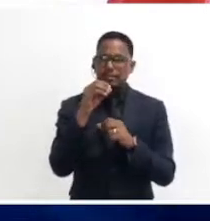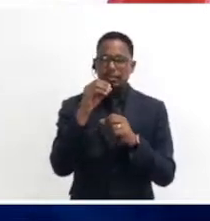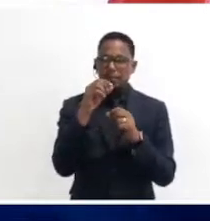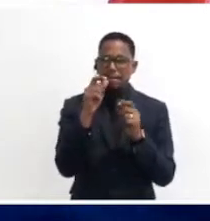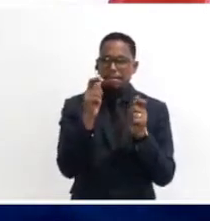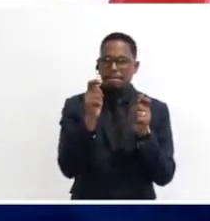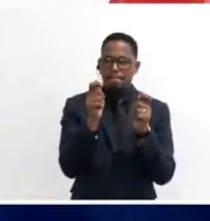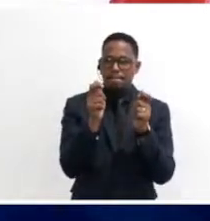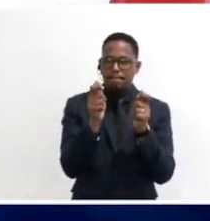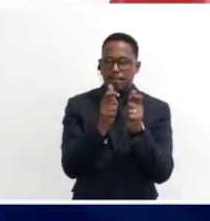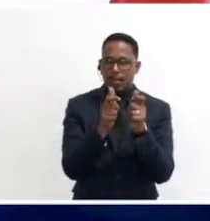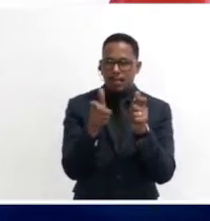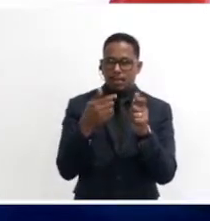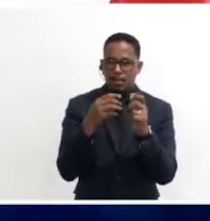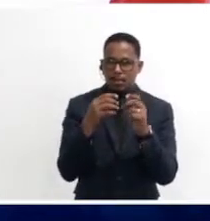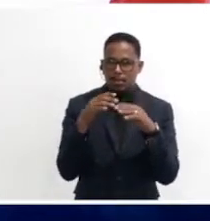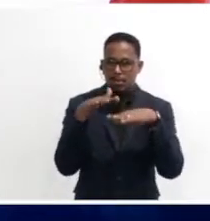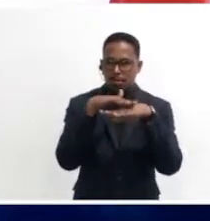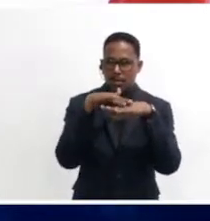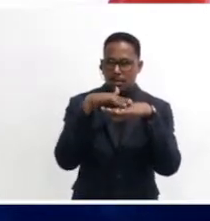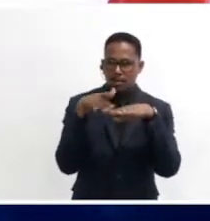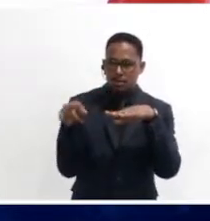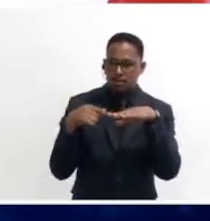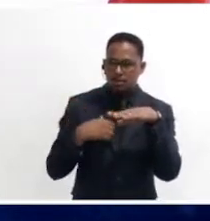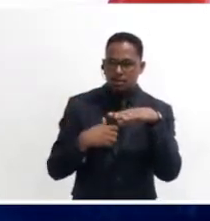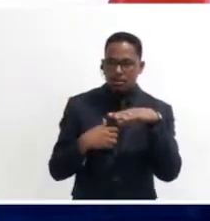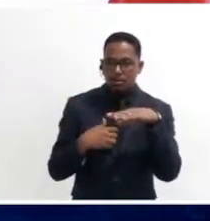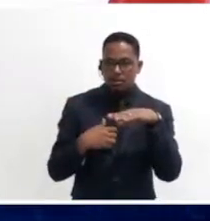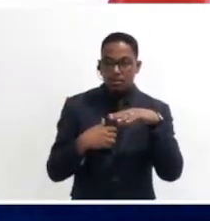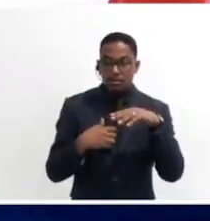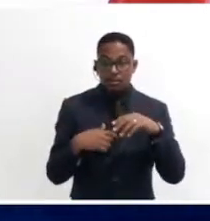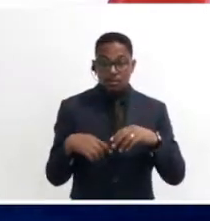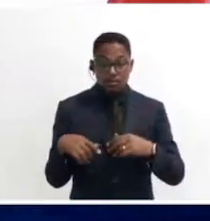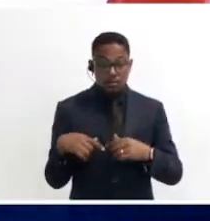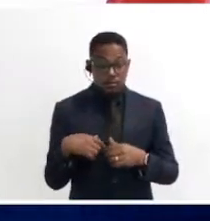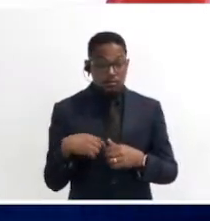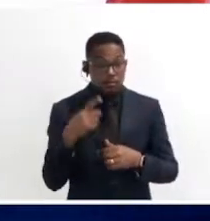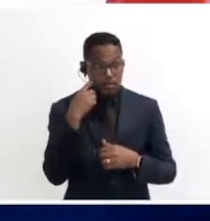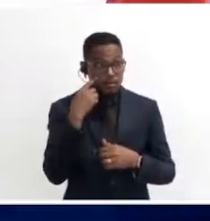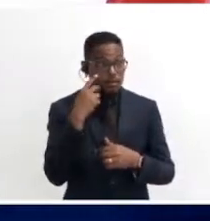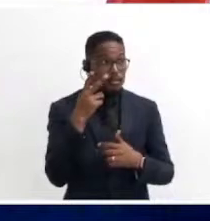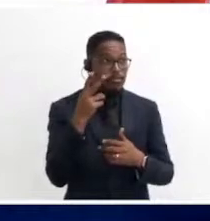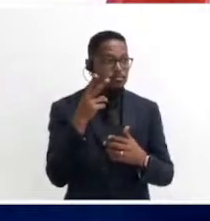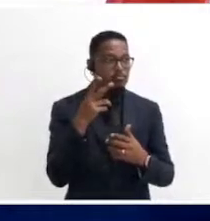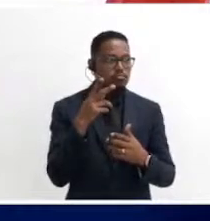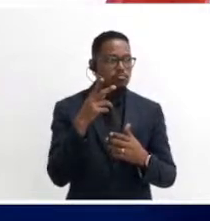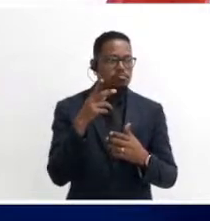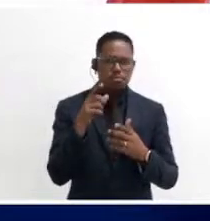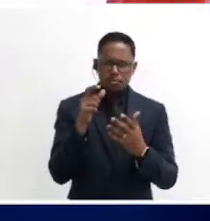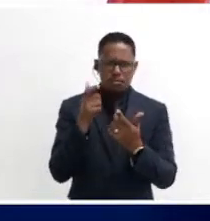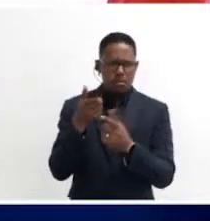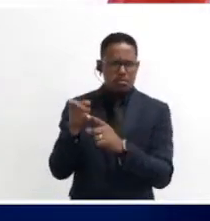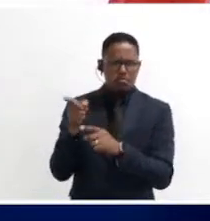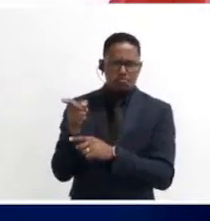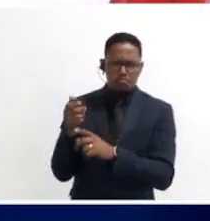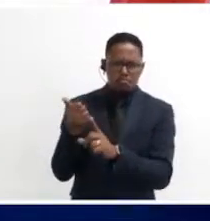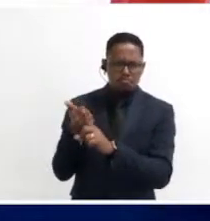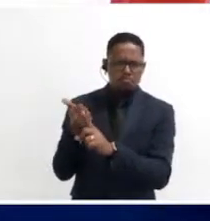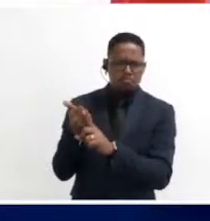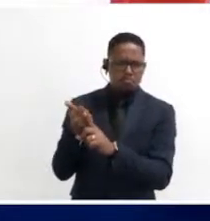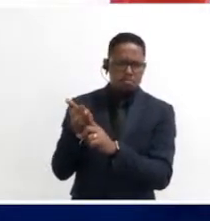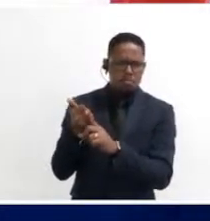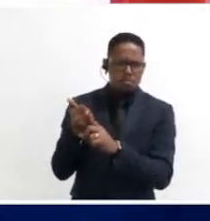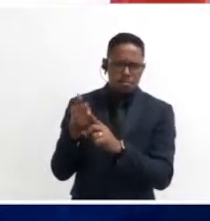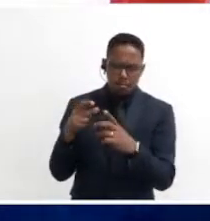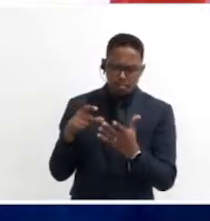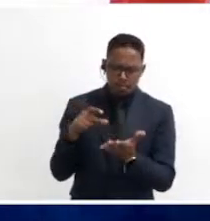And this is a cross-section of the same part. So that chip is flip